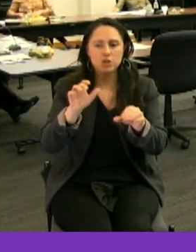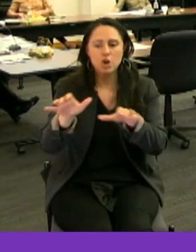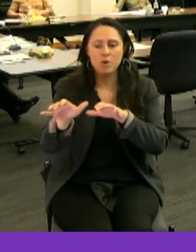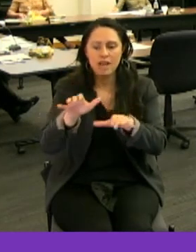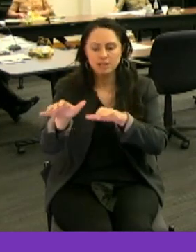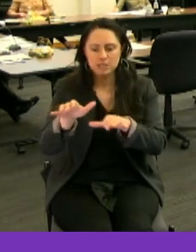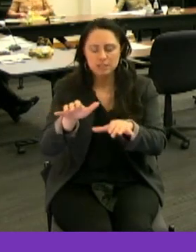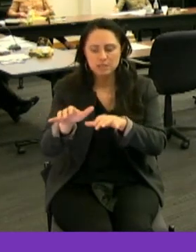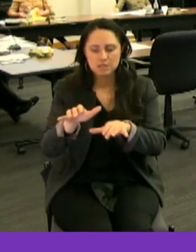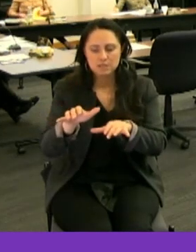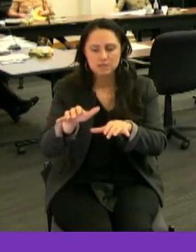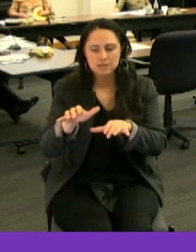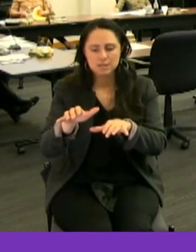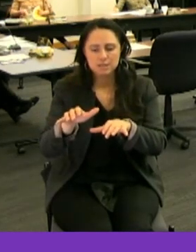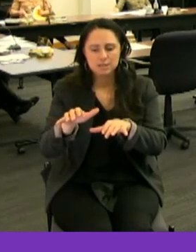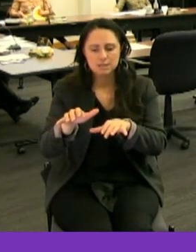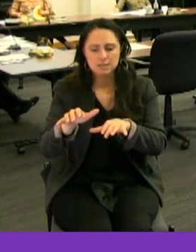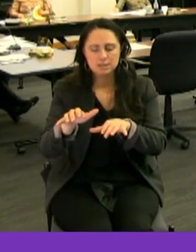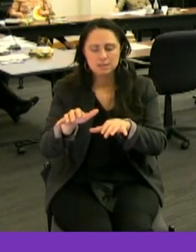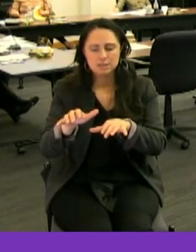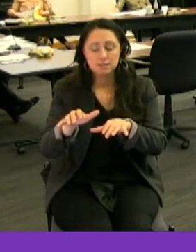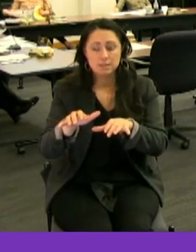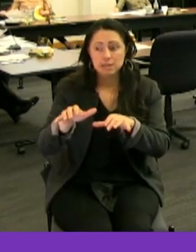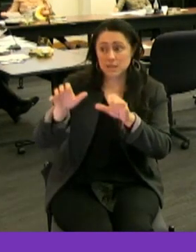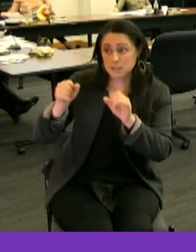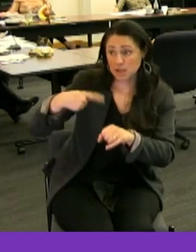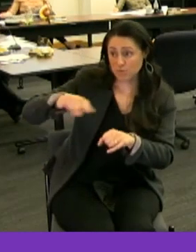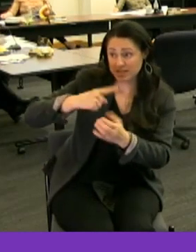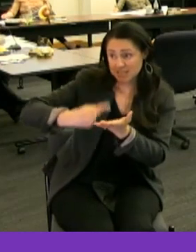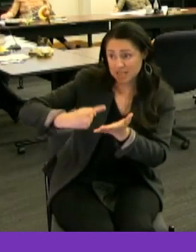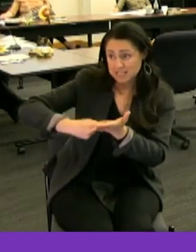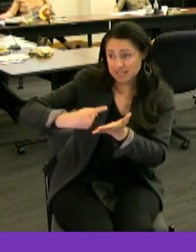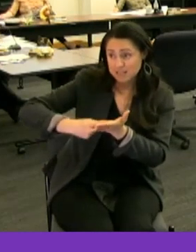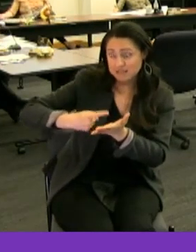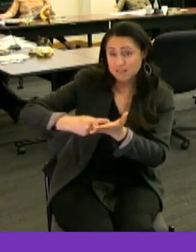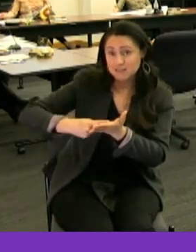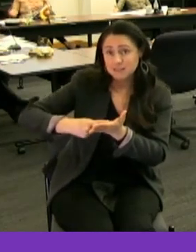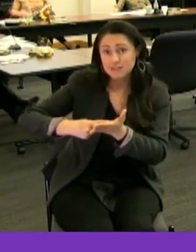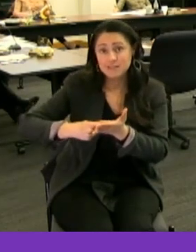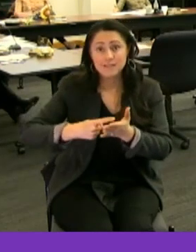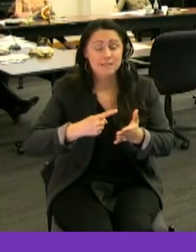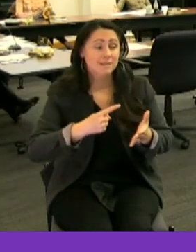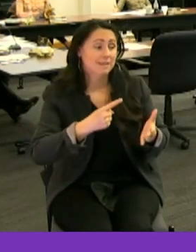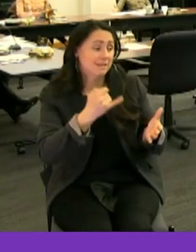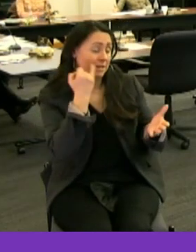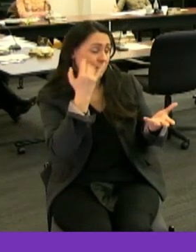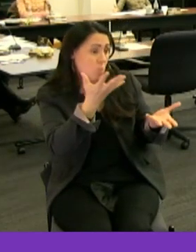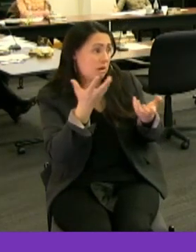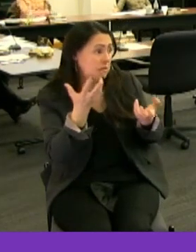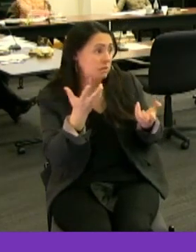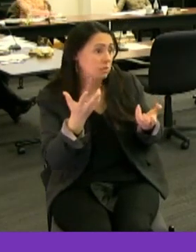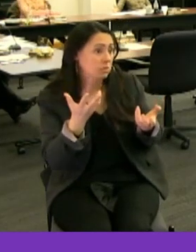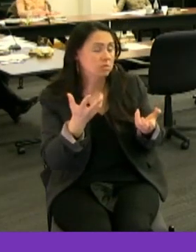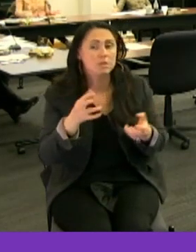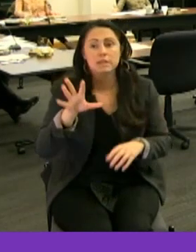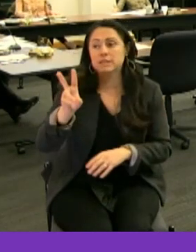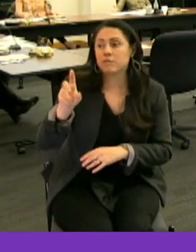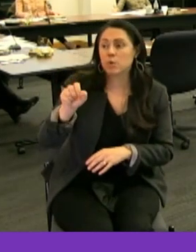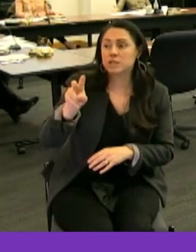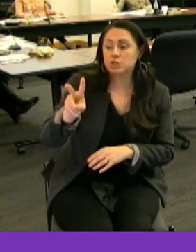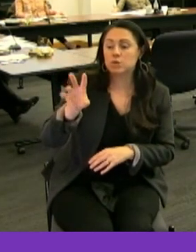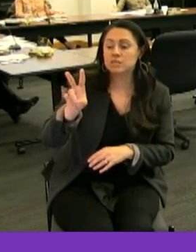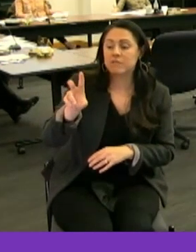action taken. Can we discuss it? You can assess it if you want to. 7.2